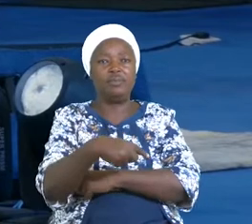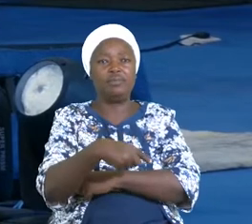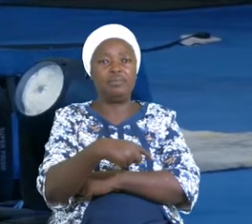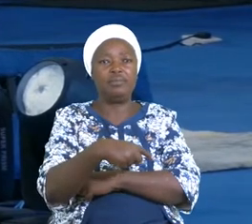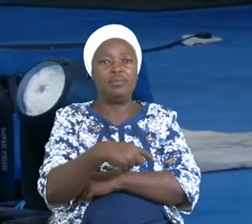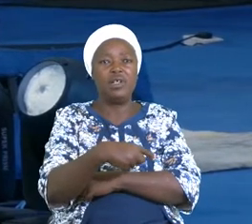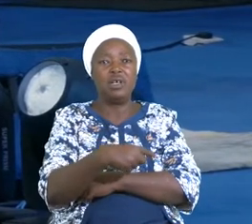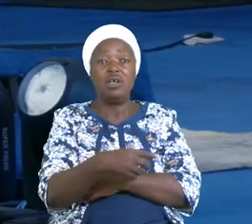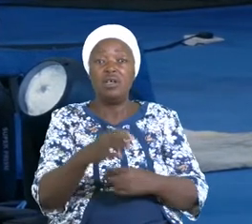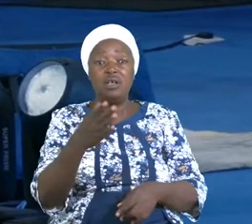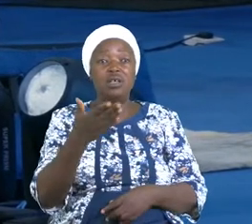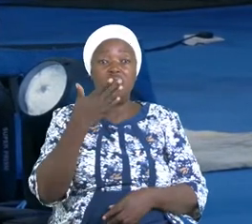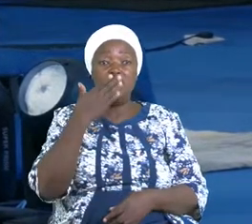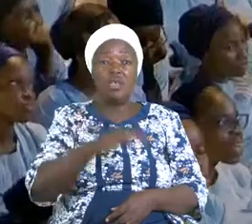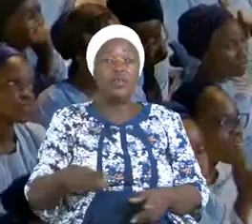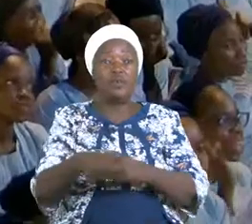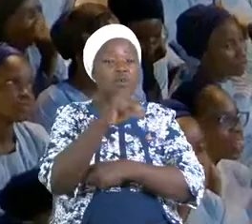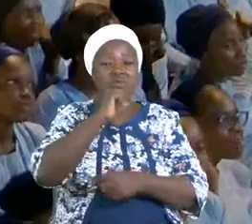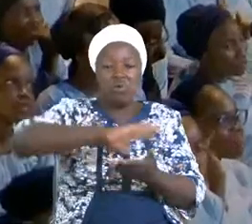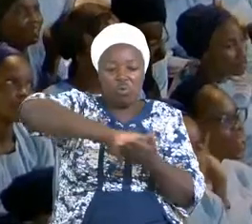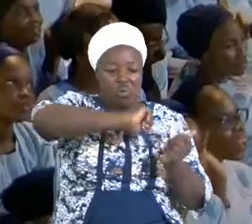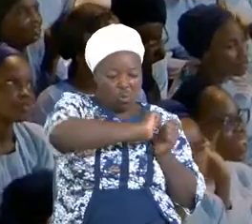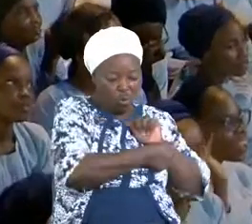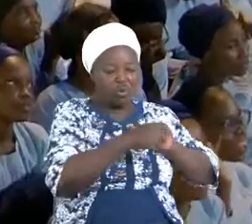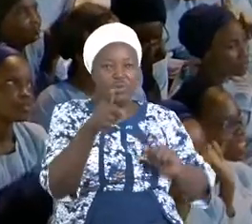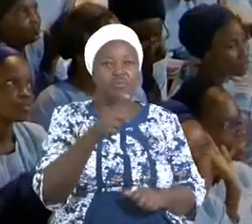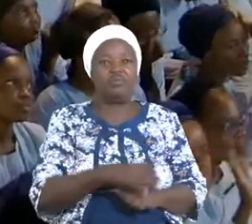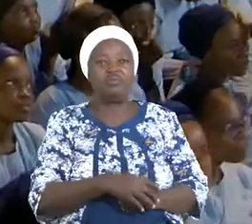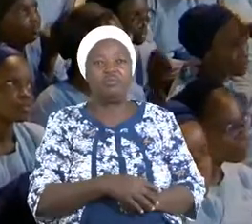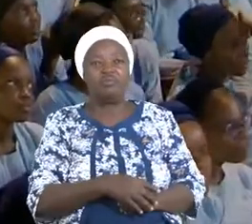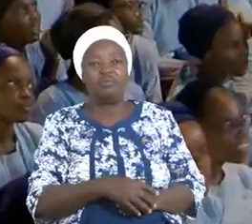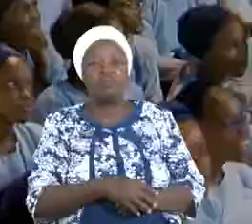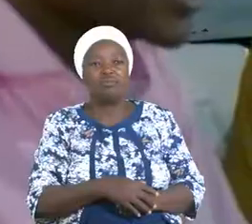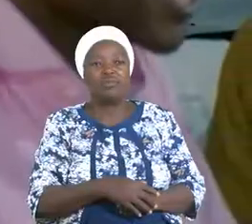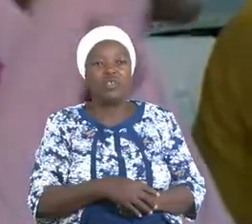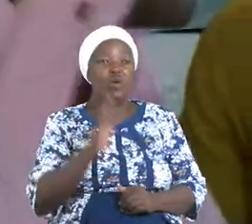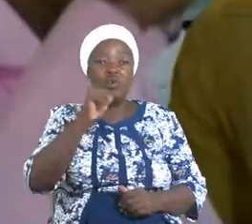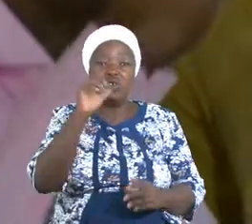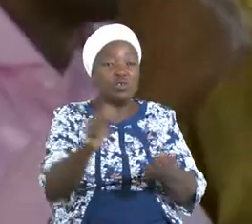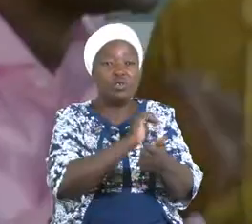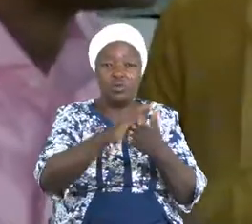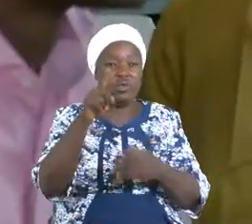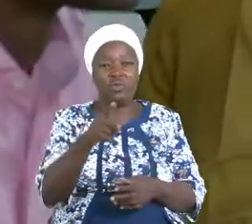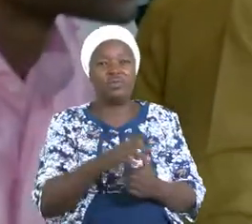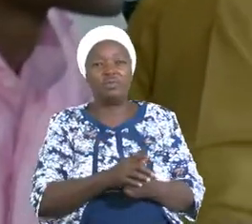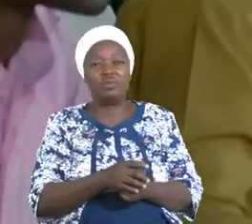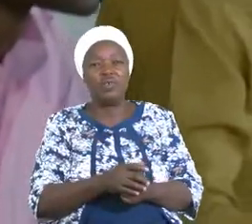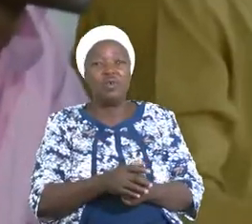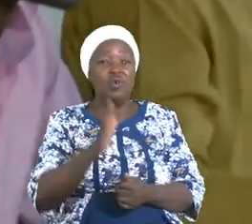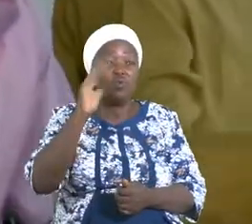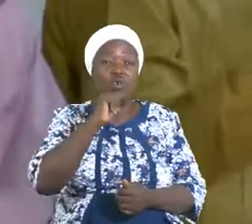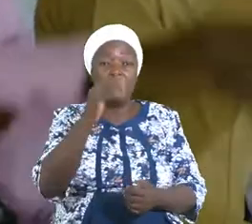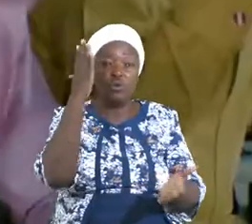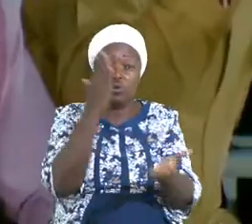day will not crush you. Amen. Will not destroy you. Amen. Will not stop your